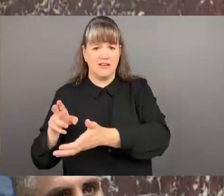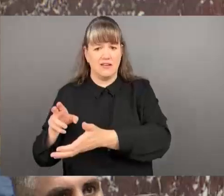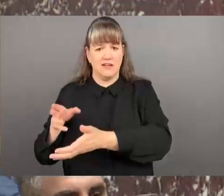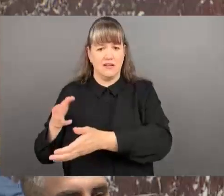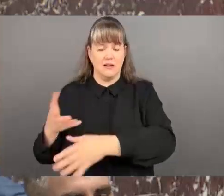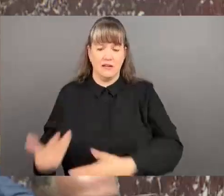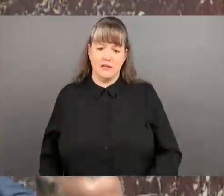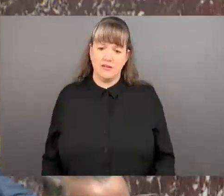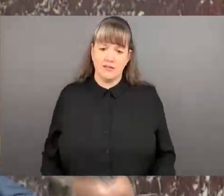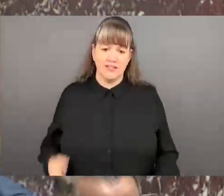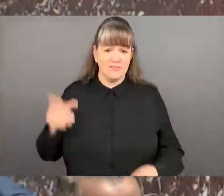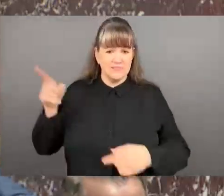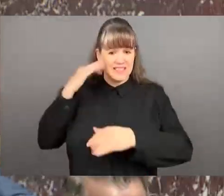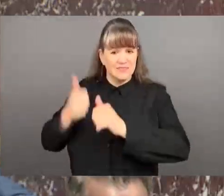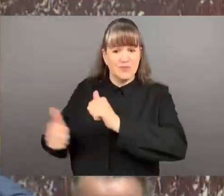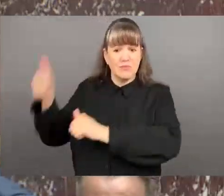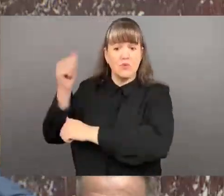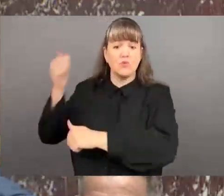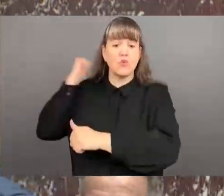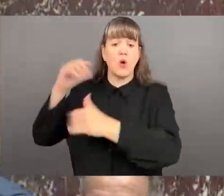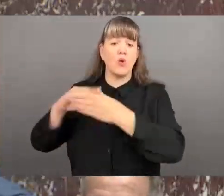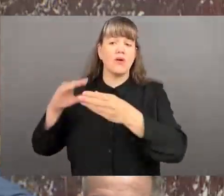himself.